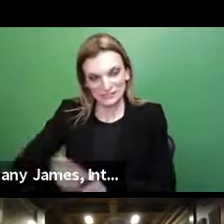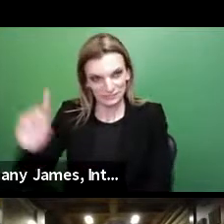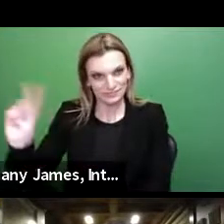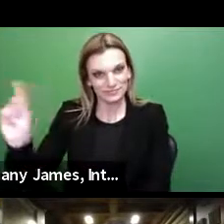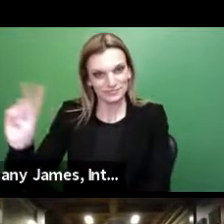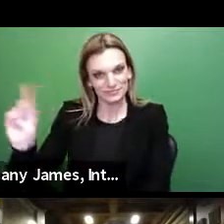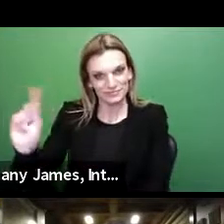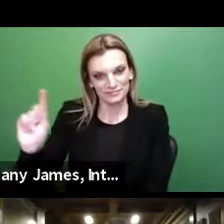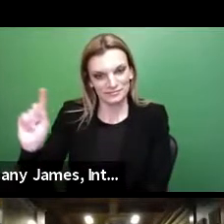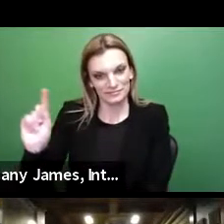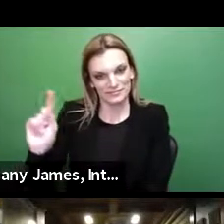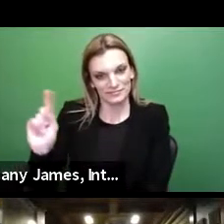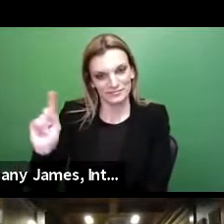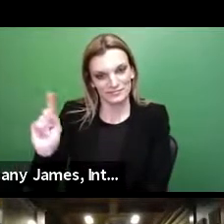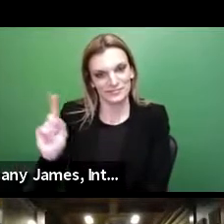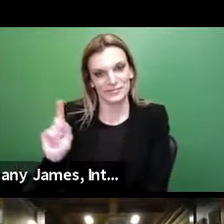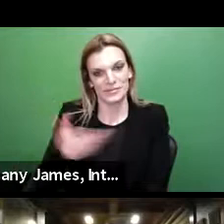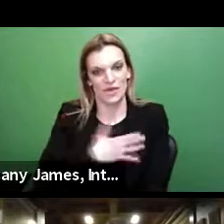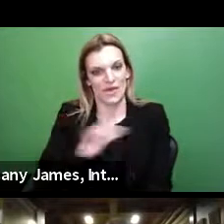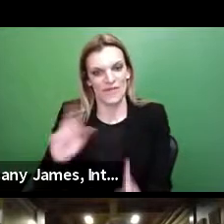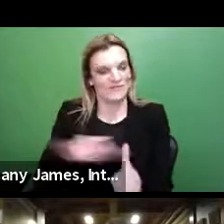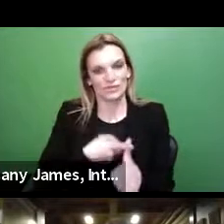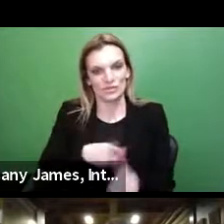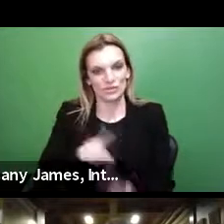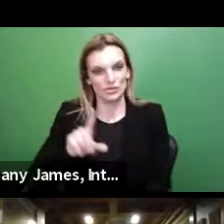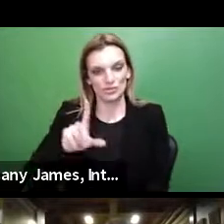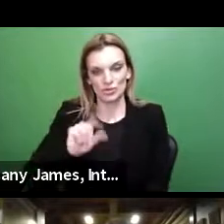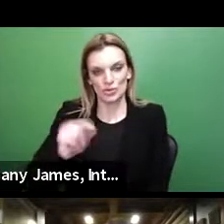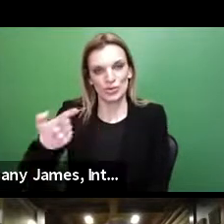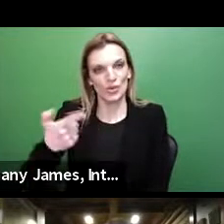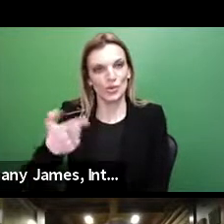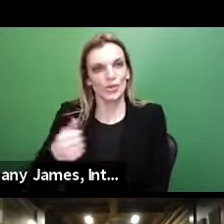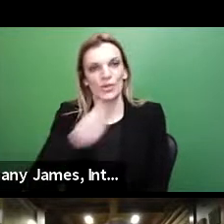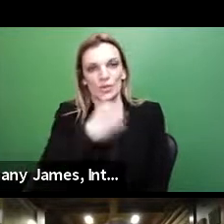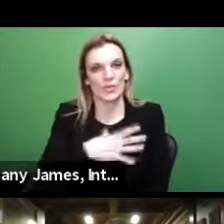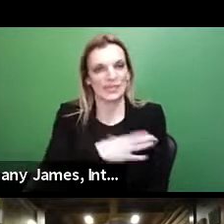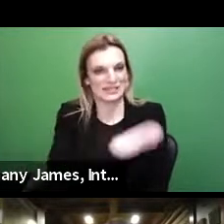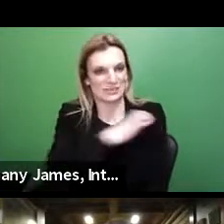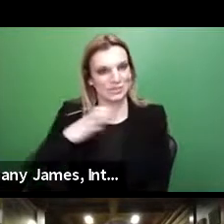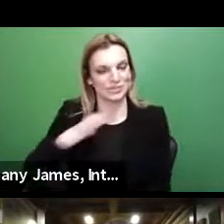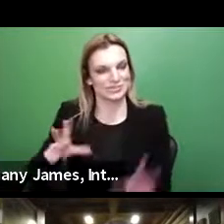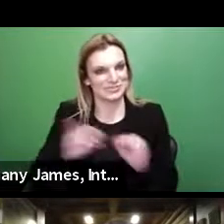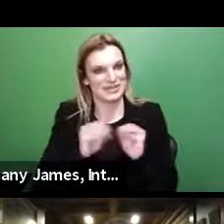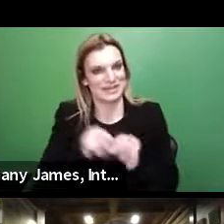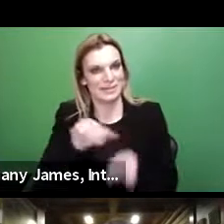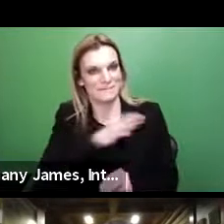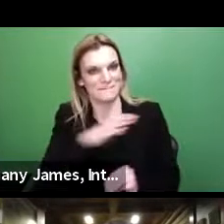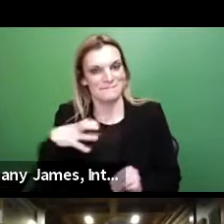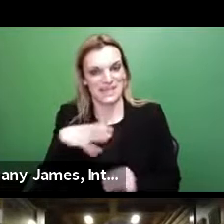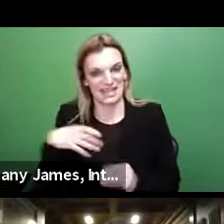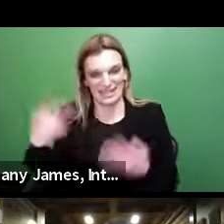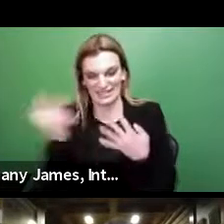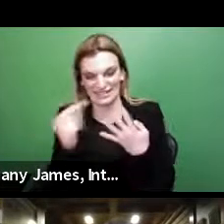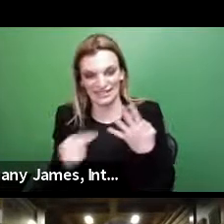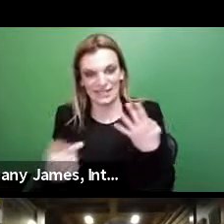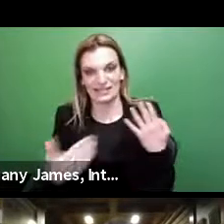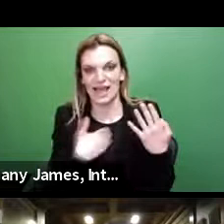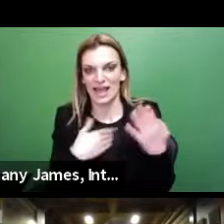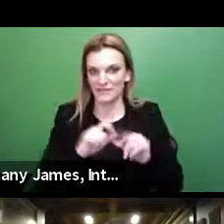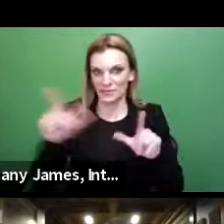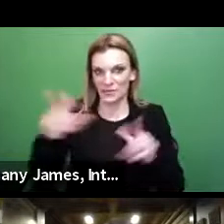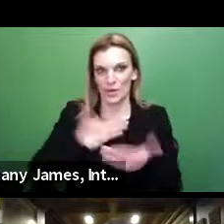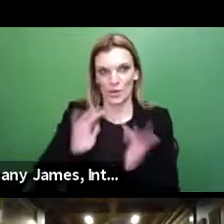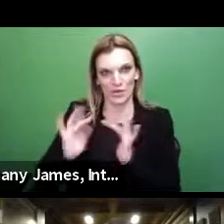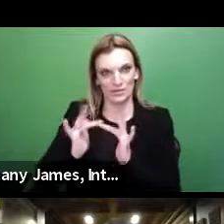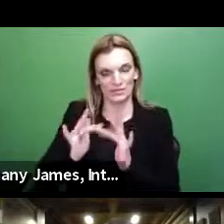1 o'clock is the first 2021 Michigan Women's Commission meeting. The meeting details and the Zoom link are on our website,